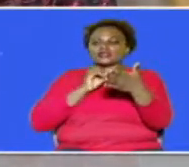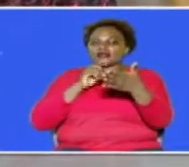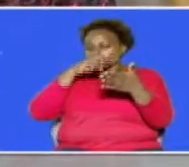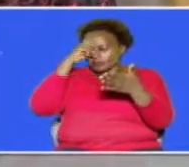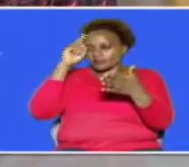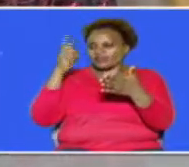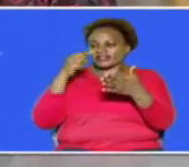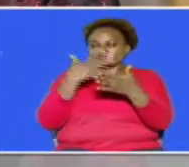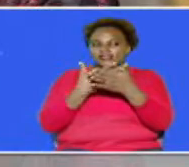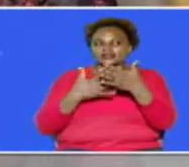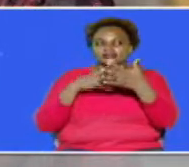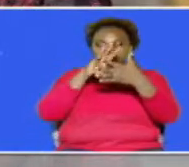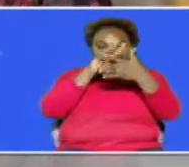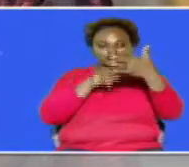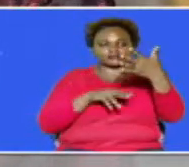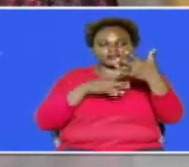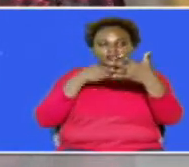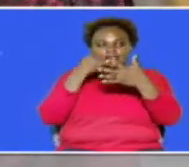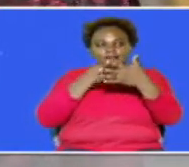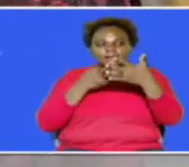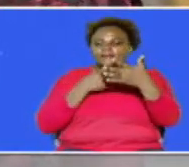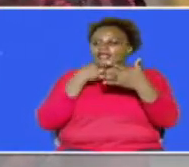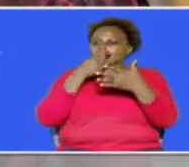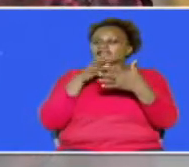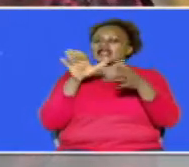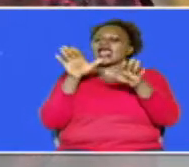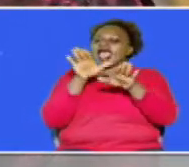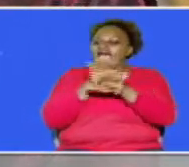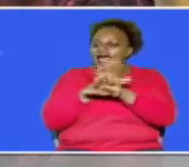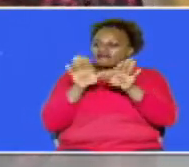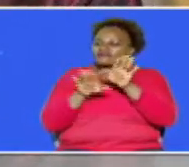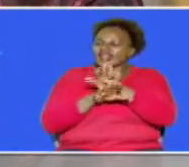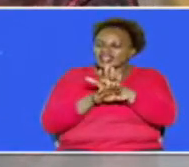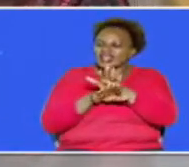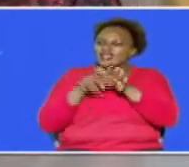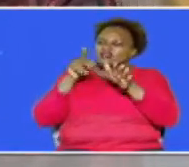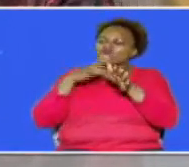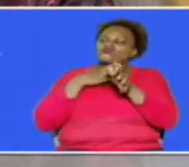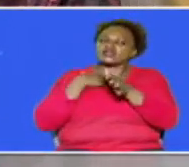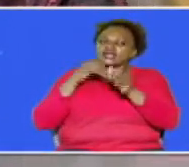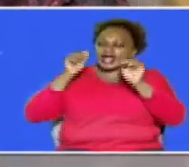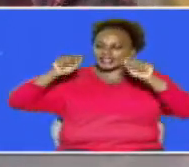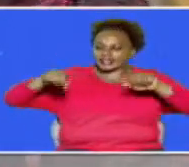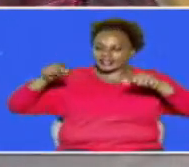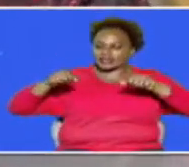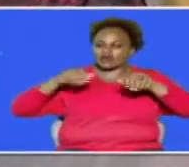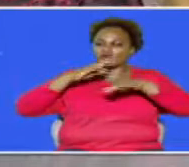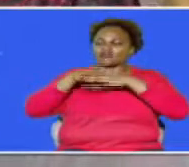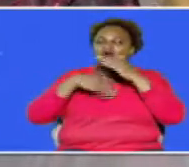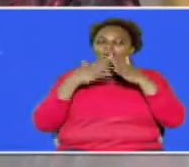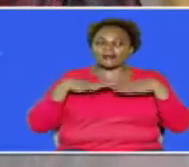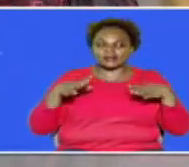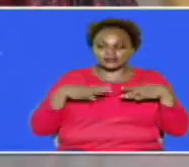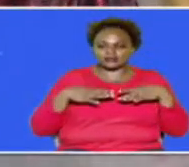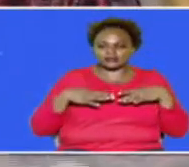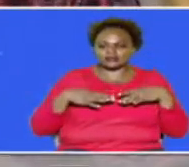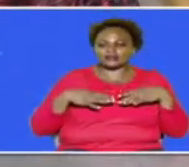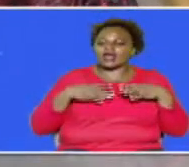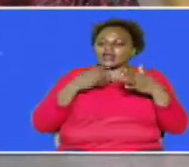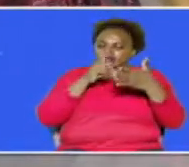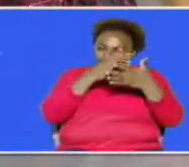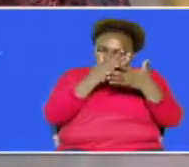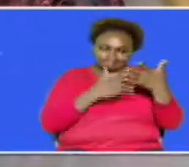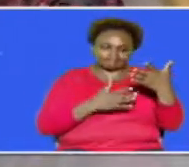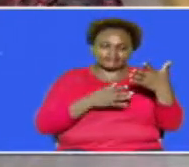first thing, when you sit down with Ruto, he tells you exactly everything he has agreed with every person. This is what